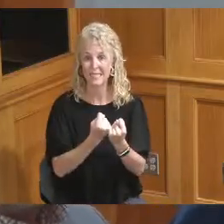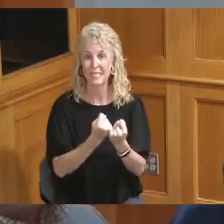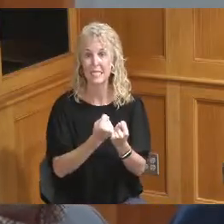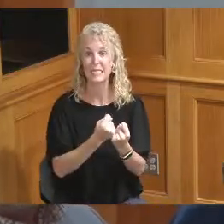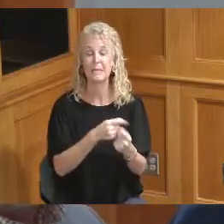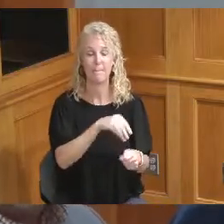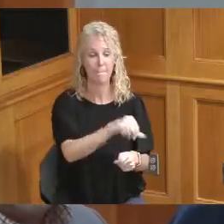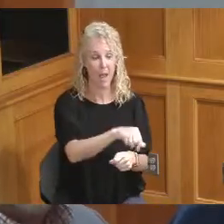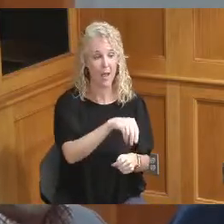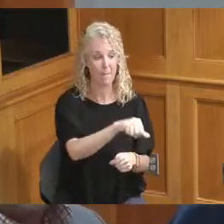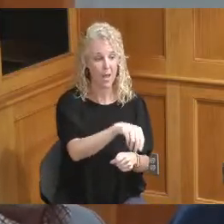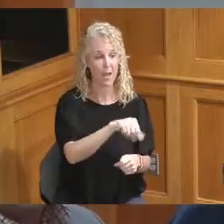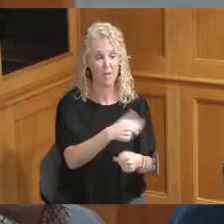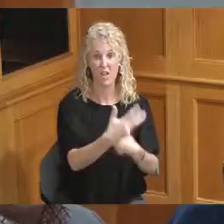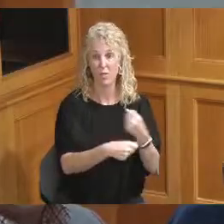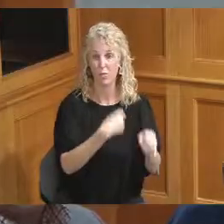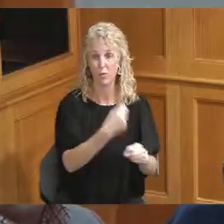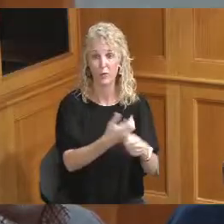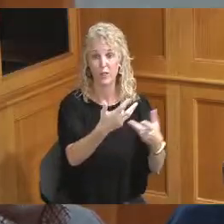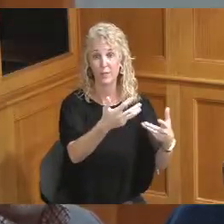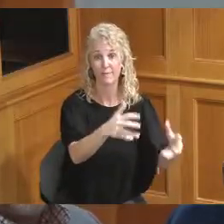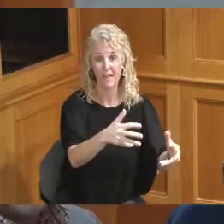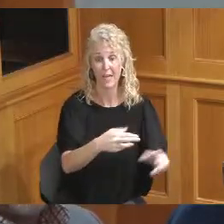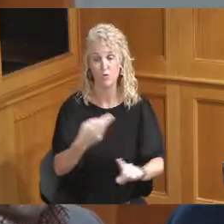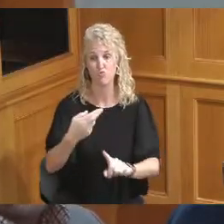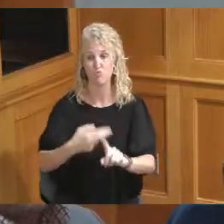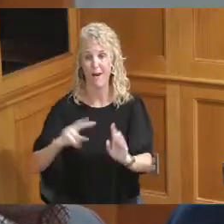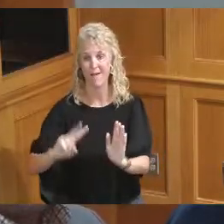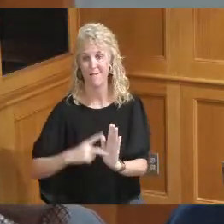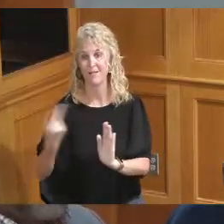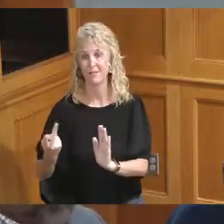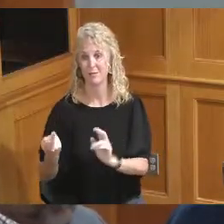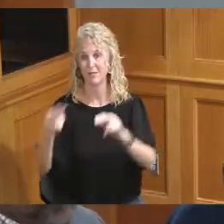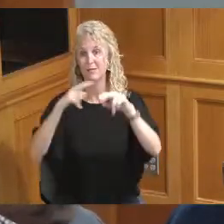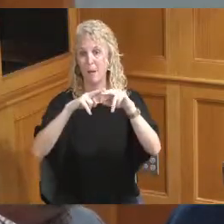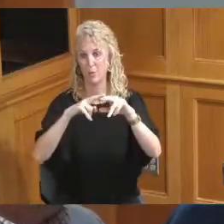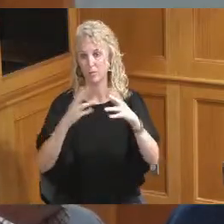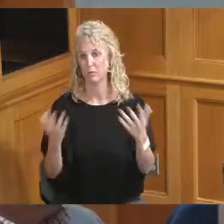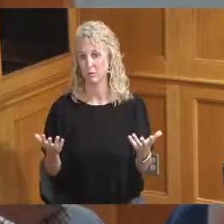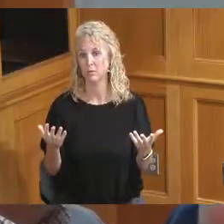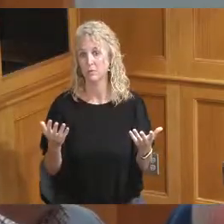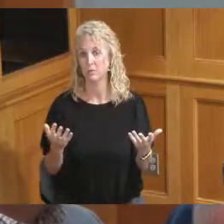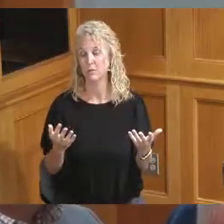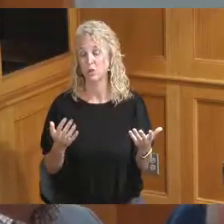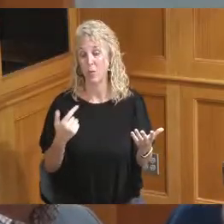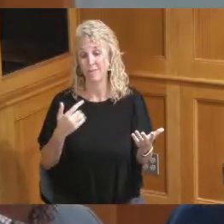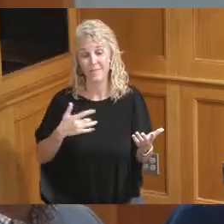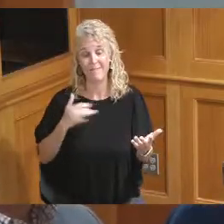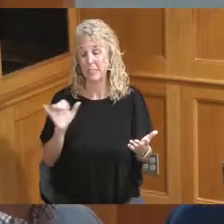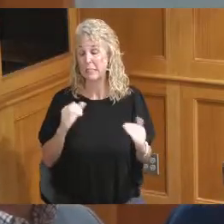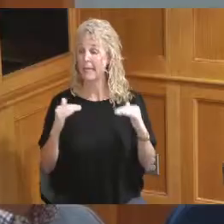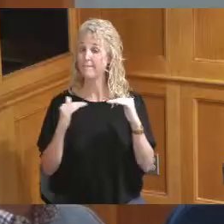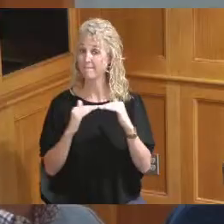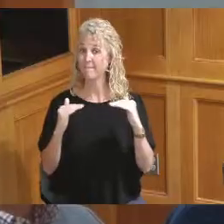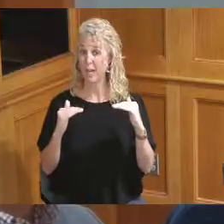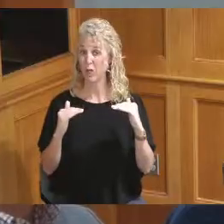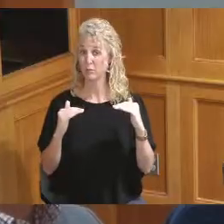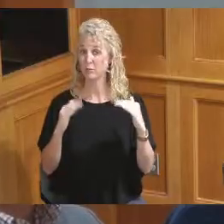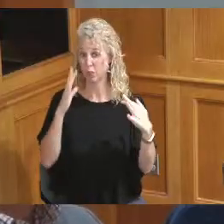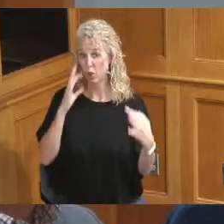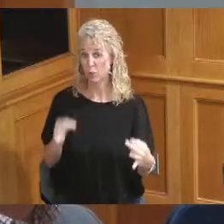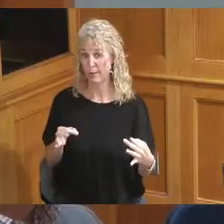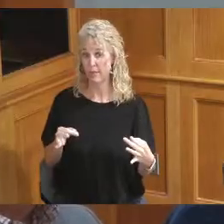Their rent jumps up after that expenditure is done. So we tried to do that in lockstep. So it's a very fair lease. From